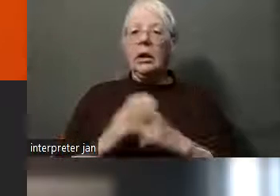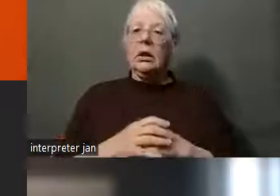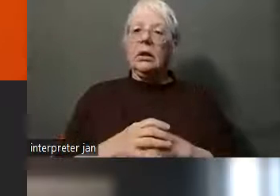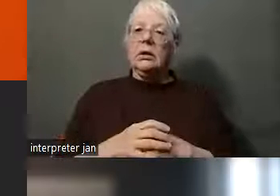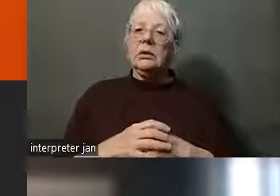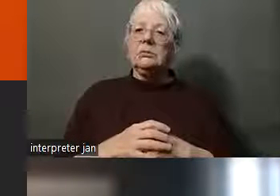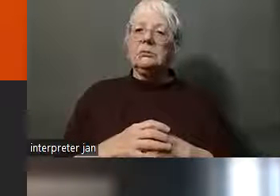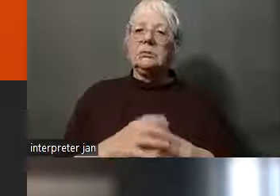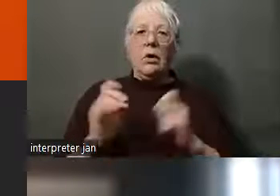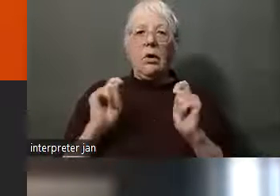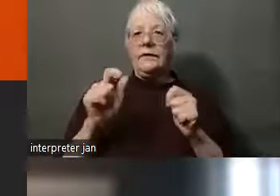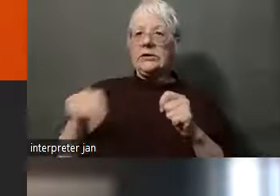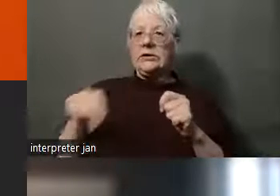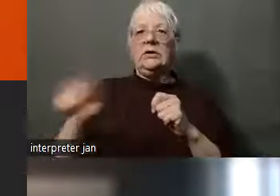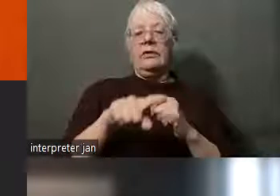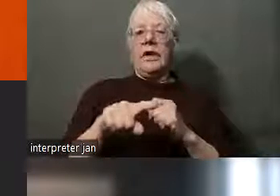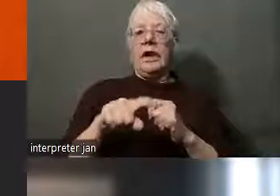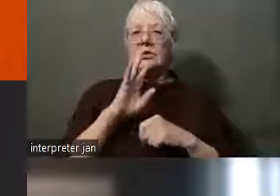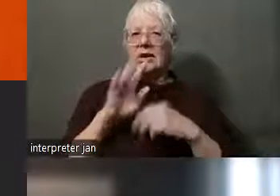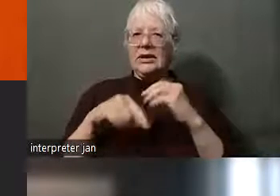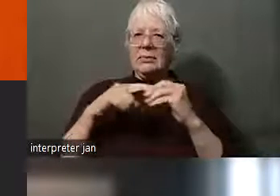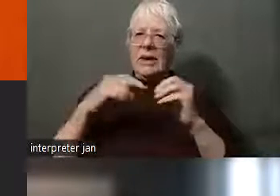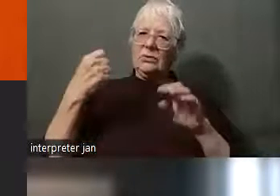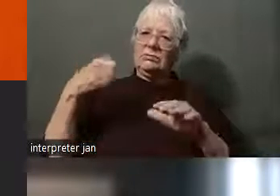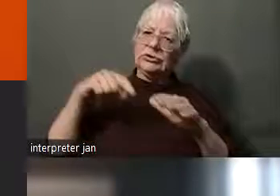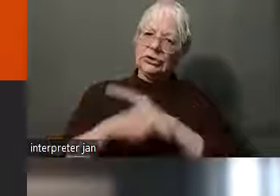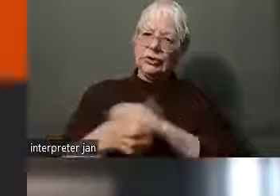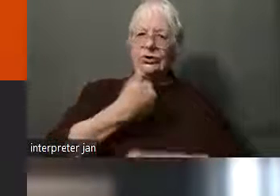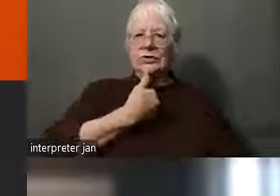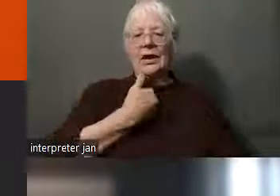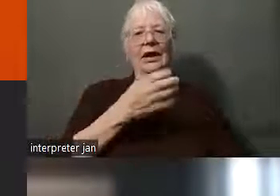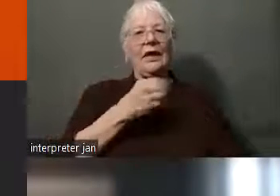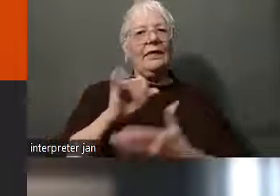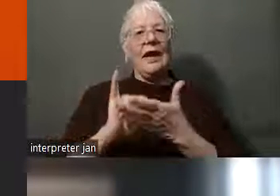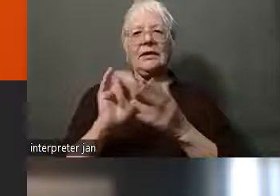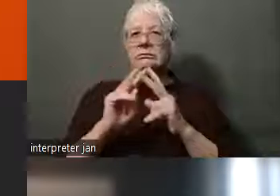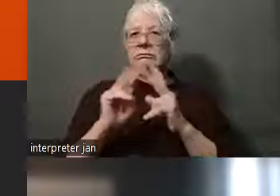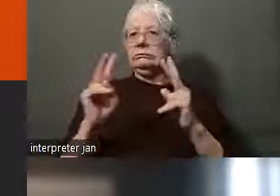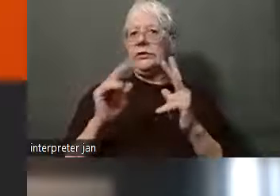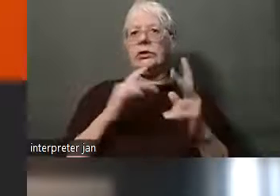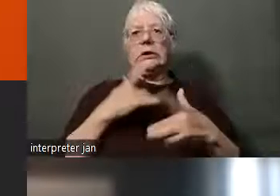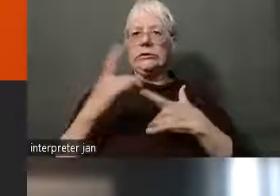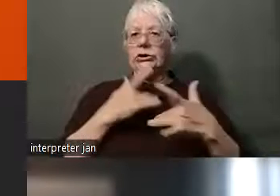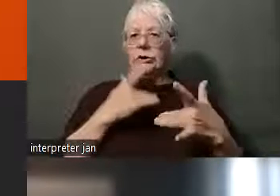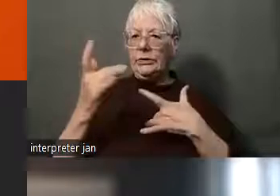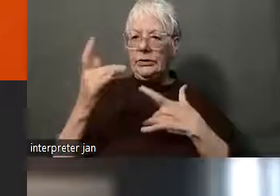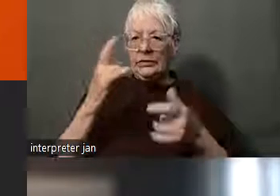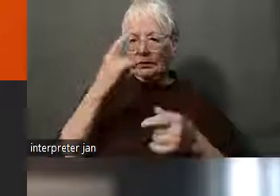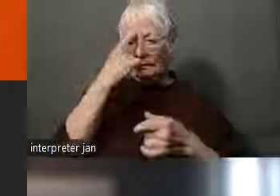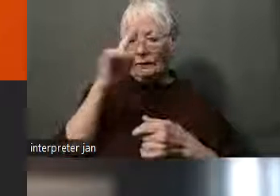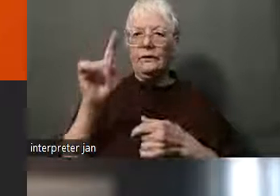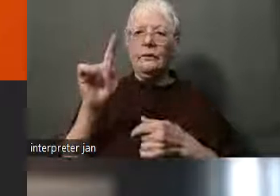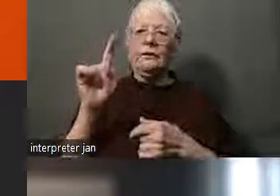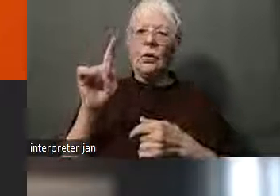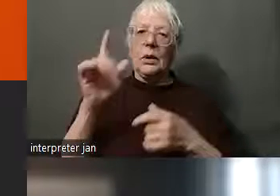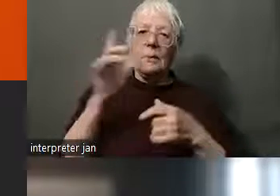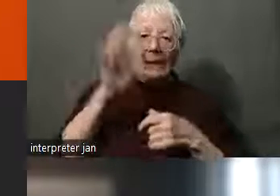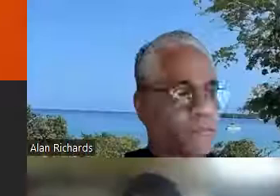of a sudden talking about suicide and things like that. And that's very concerning. It's very concerning for parents and